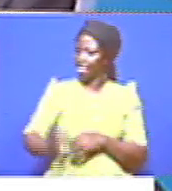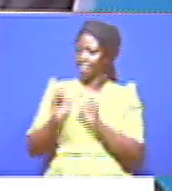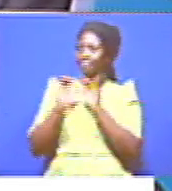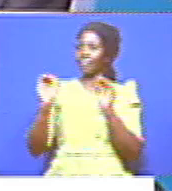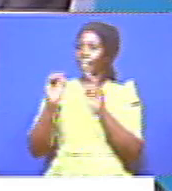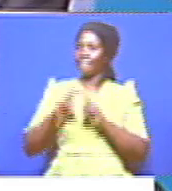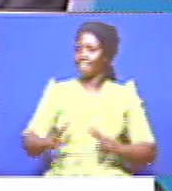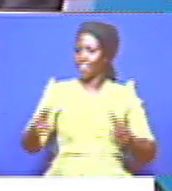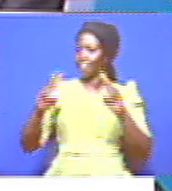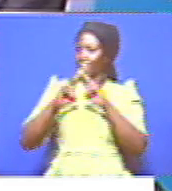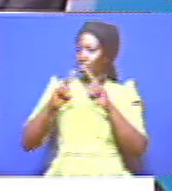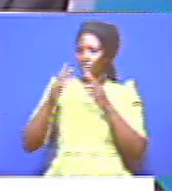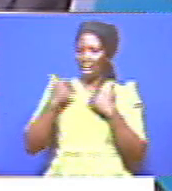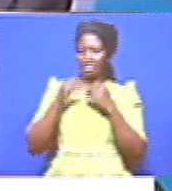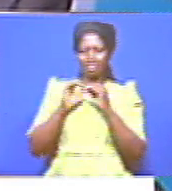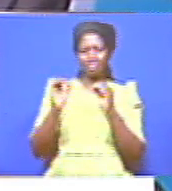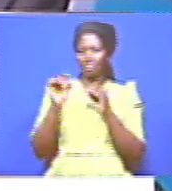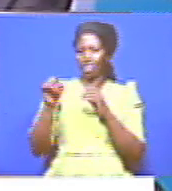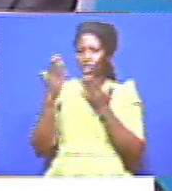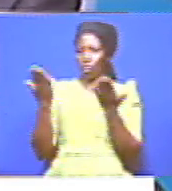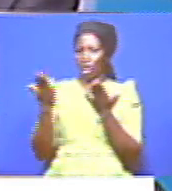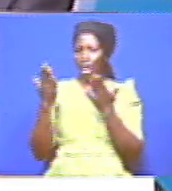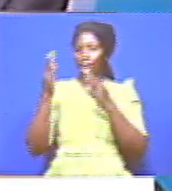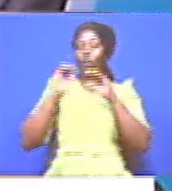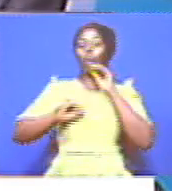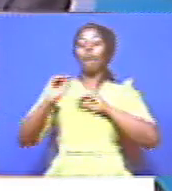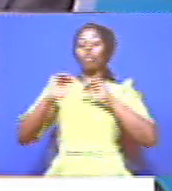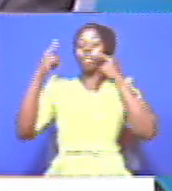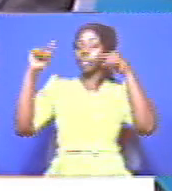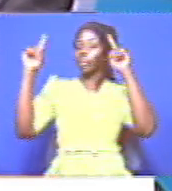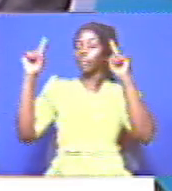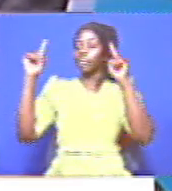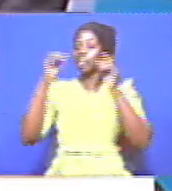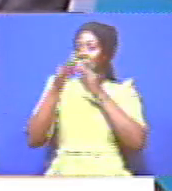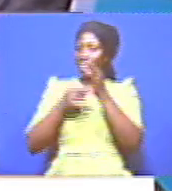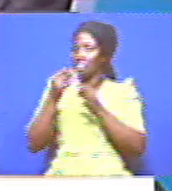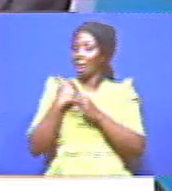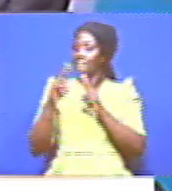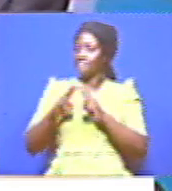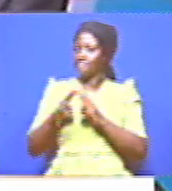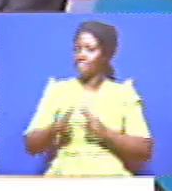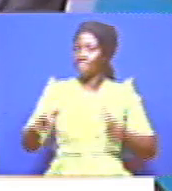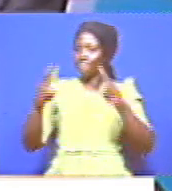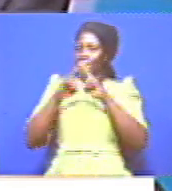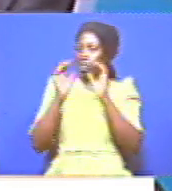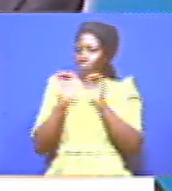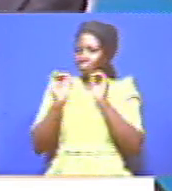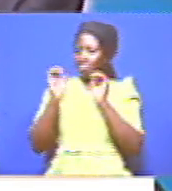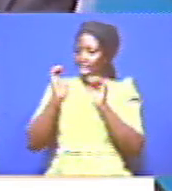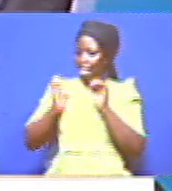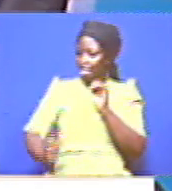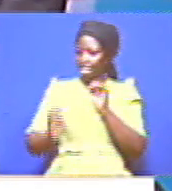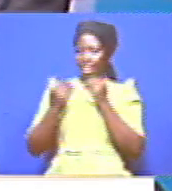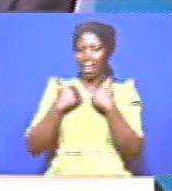values in yourself, mm-hmm. and this is where corruption thrives, mm-hmm. if we don't have values, if we mm-hmm. don't have the codes of ethics, mm-hmm. You belong